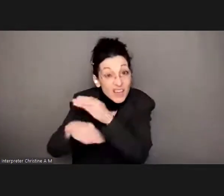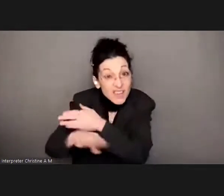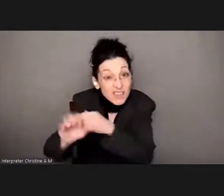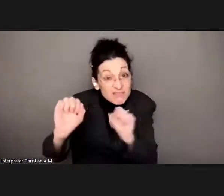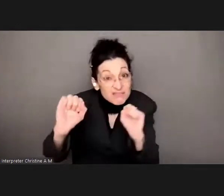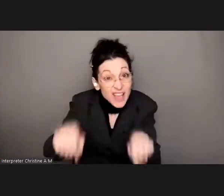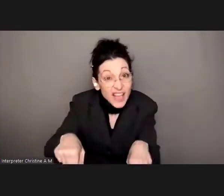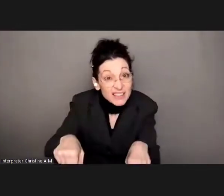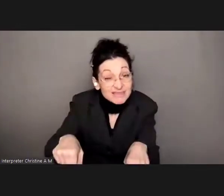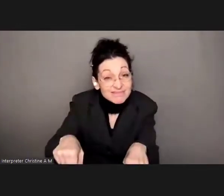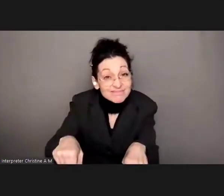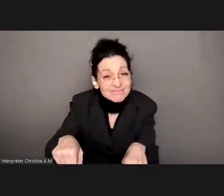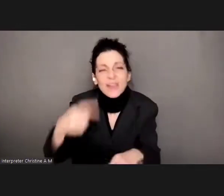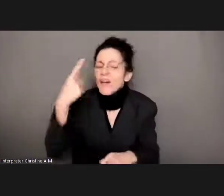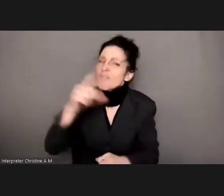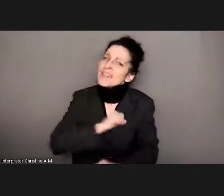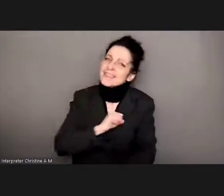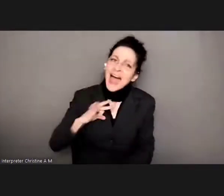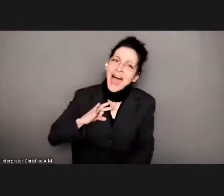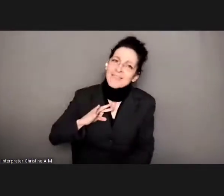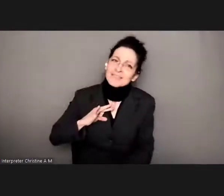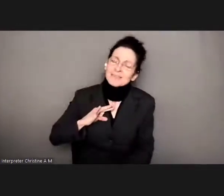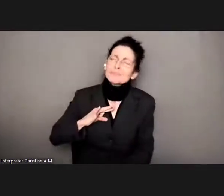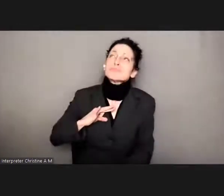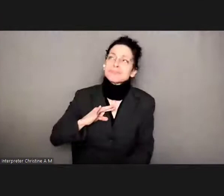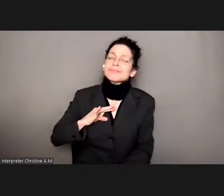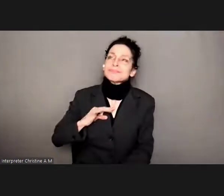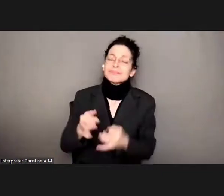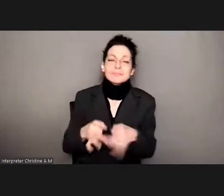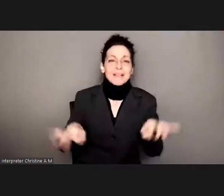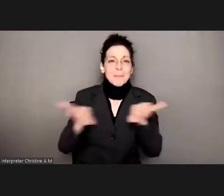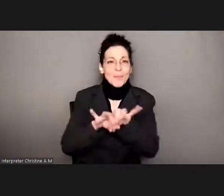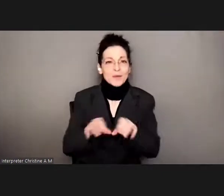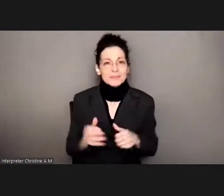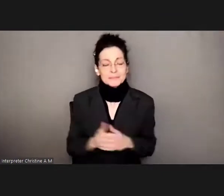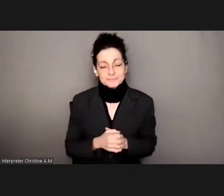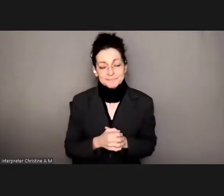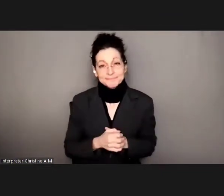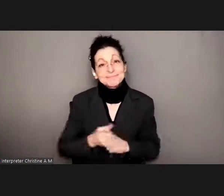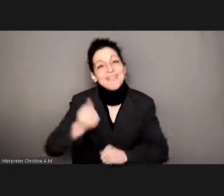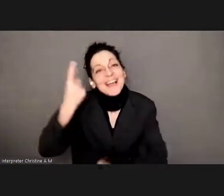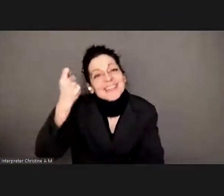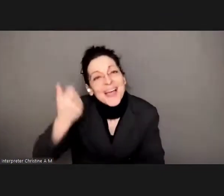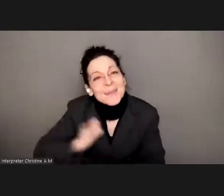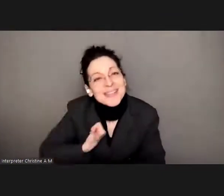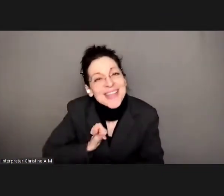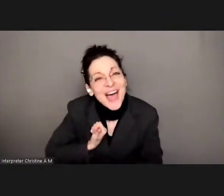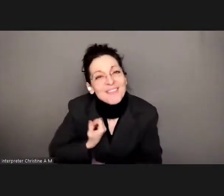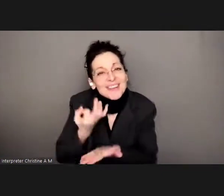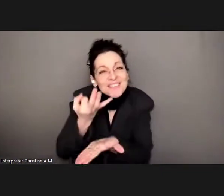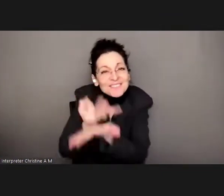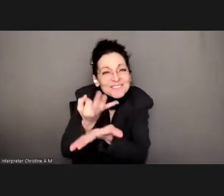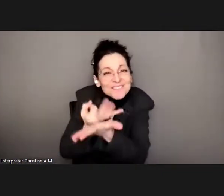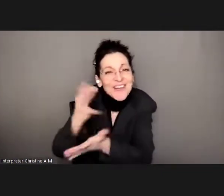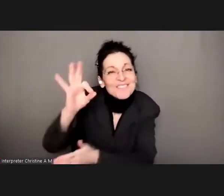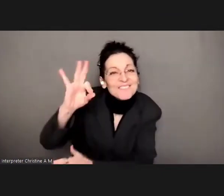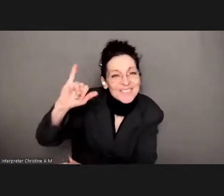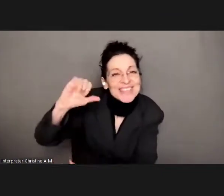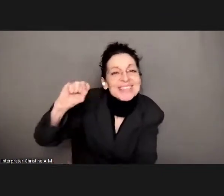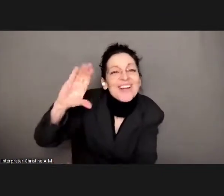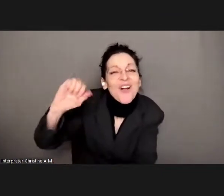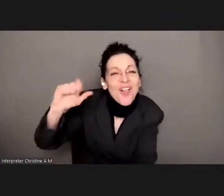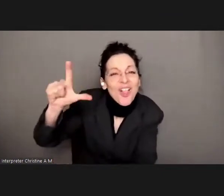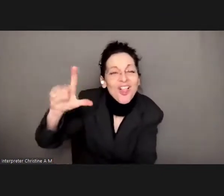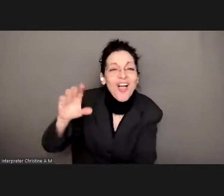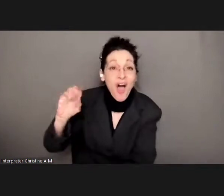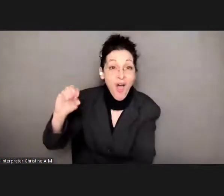And so just being able to think, I'm also the fiscal officer. So I know you mentioned cost, like actual